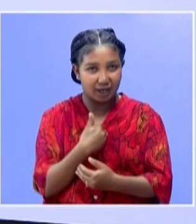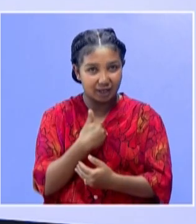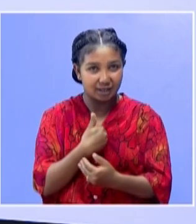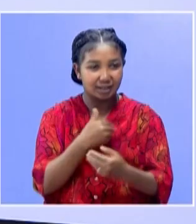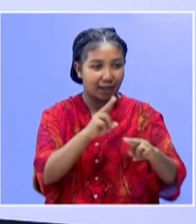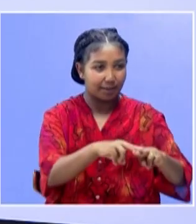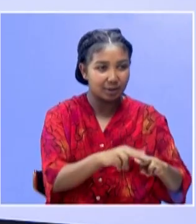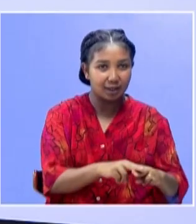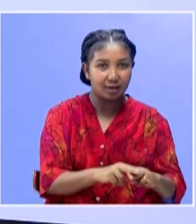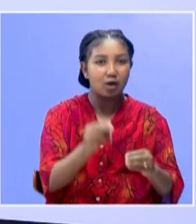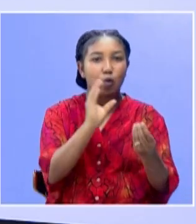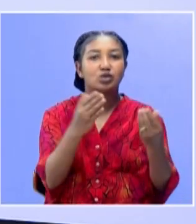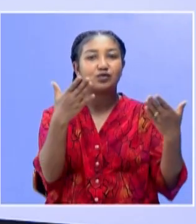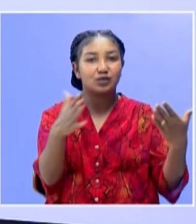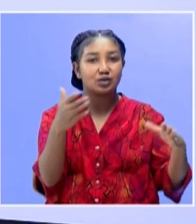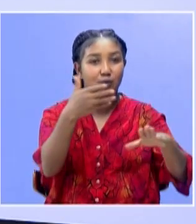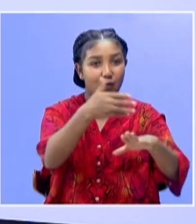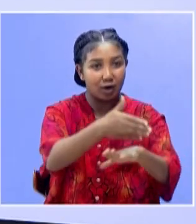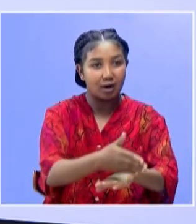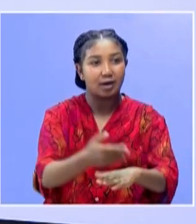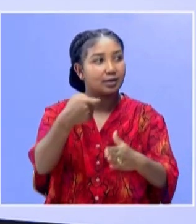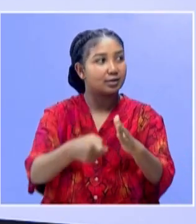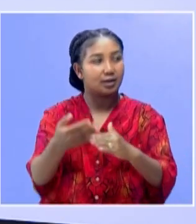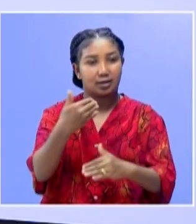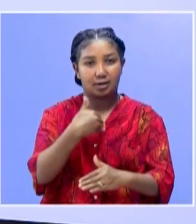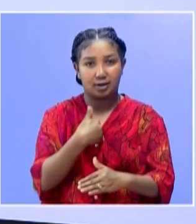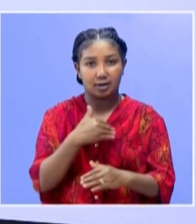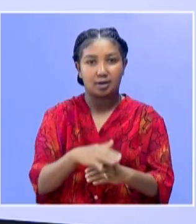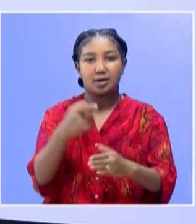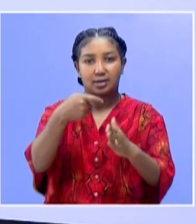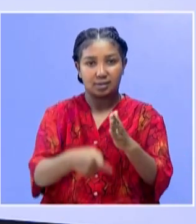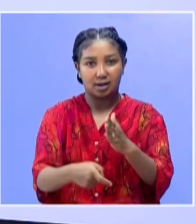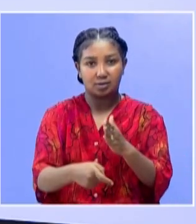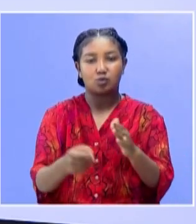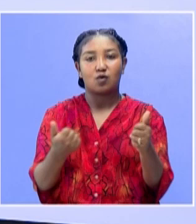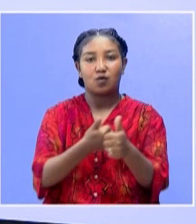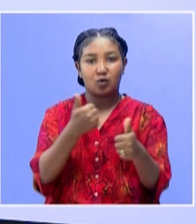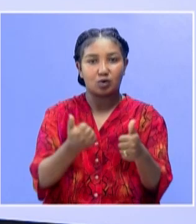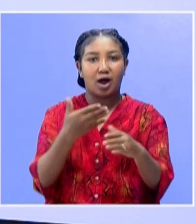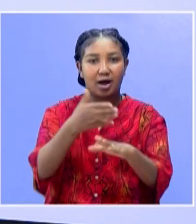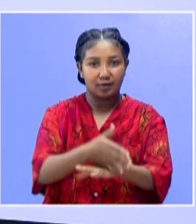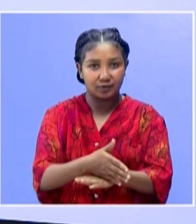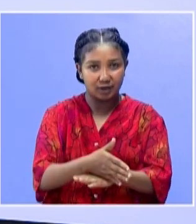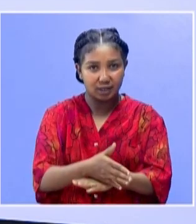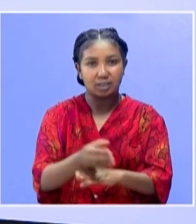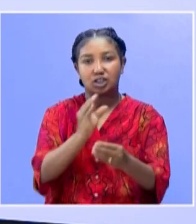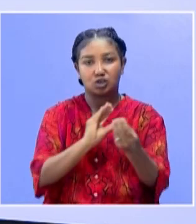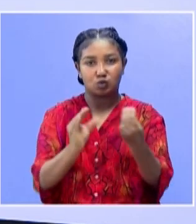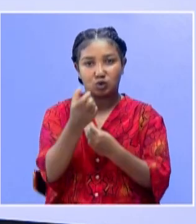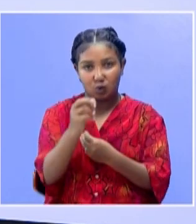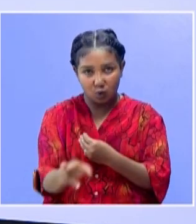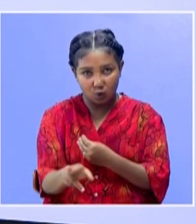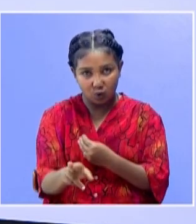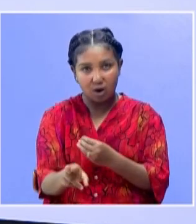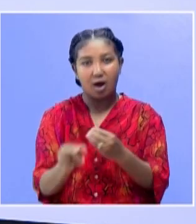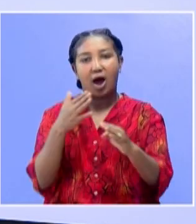set, and then there is also a consequence which is followed after the situation or